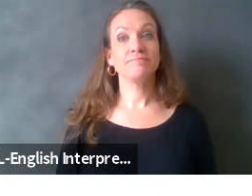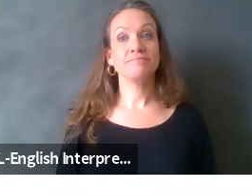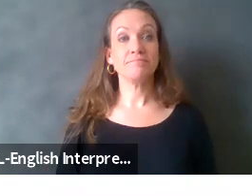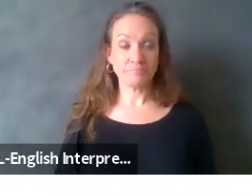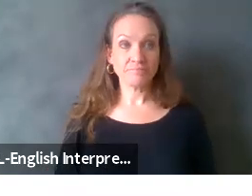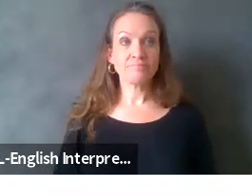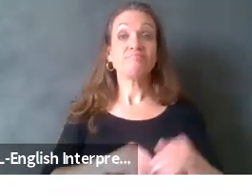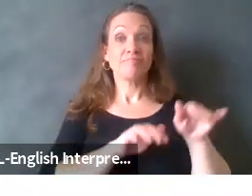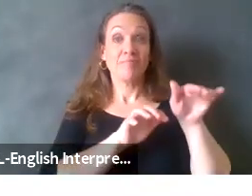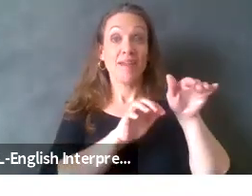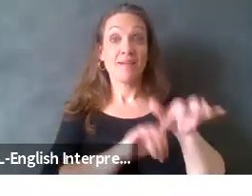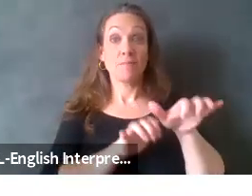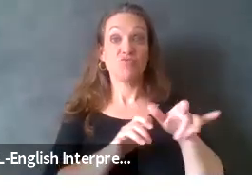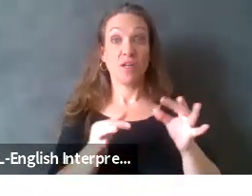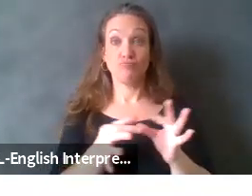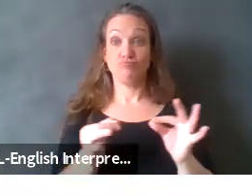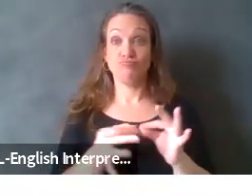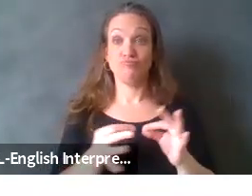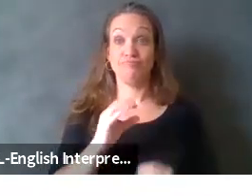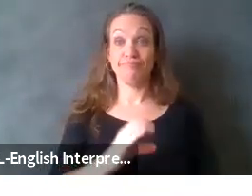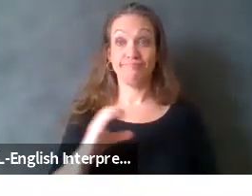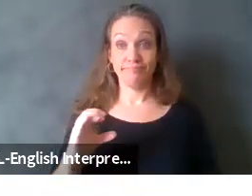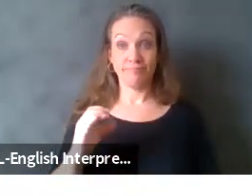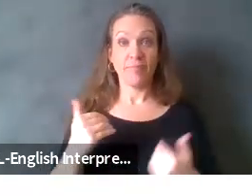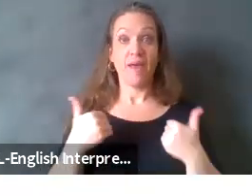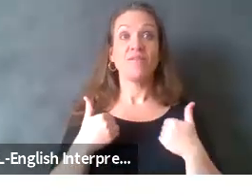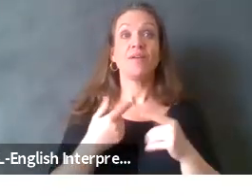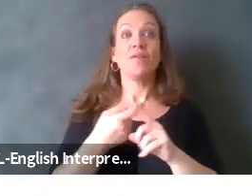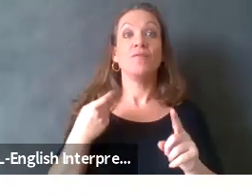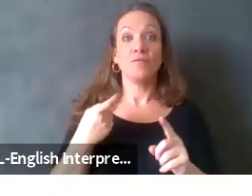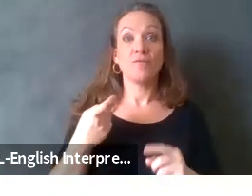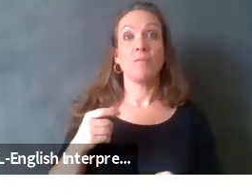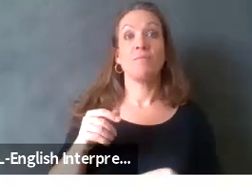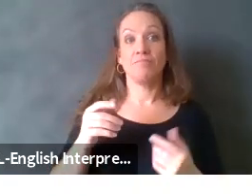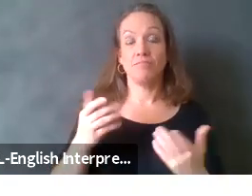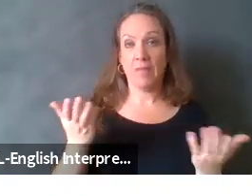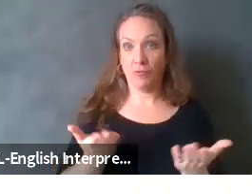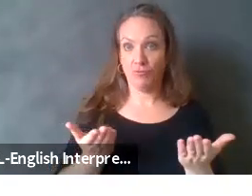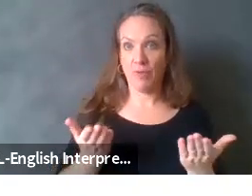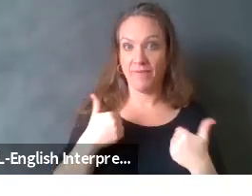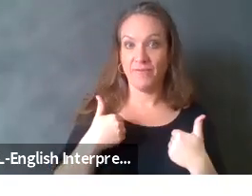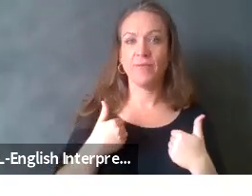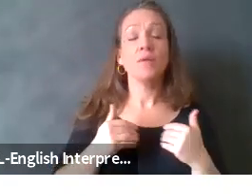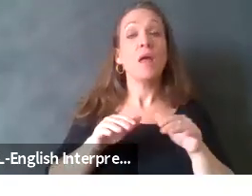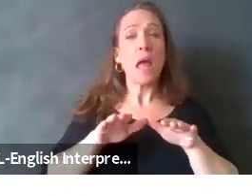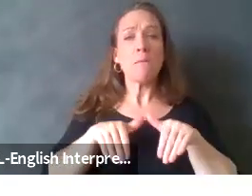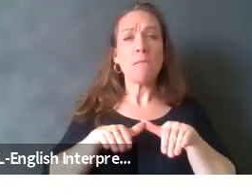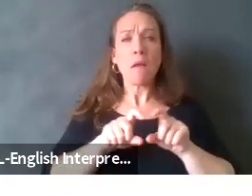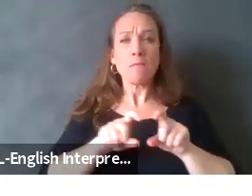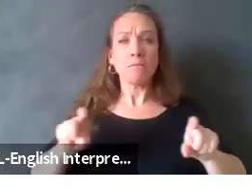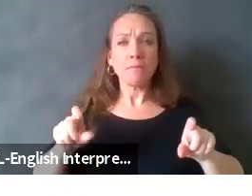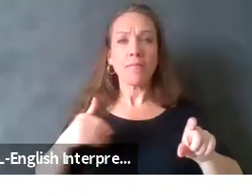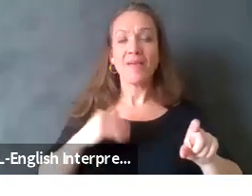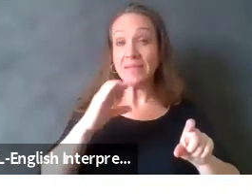Real-time captioning is provided for this webinar. The caption screen can be accessed by choosing the CC icon in